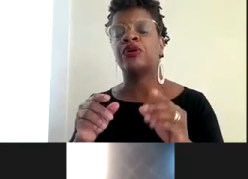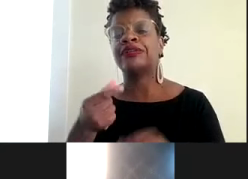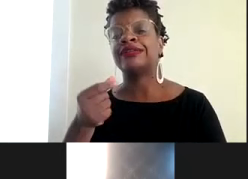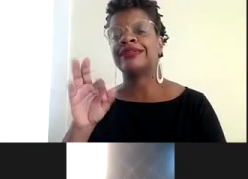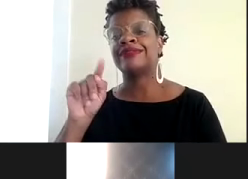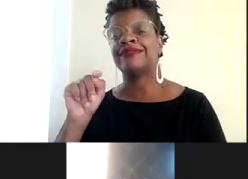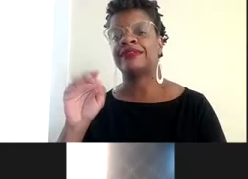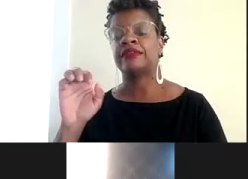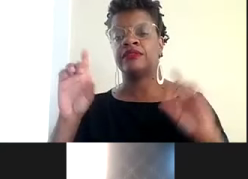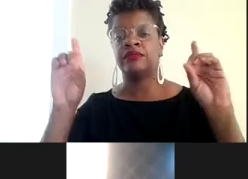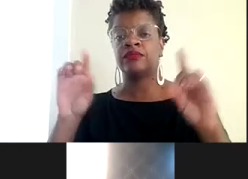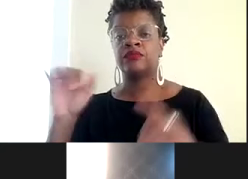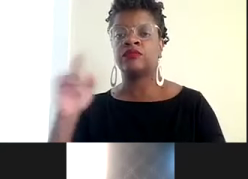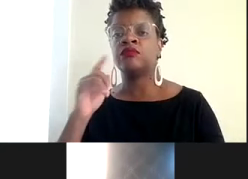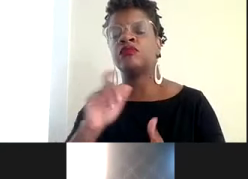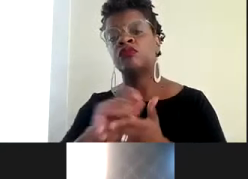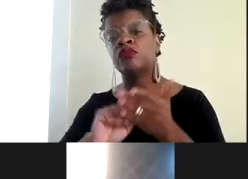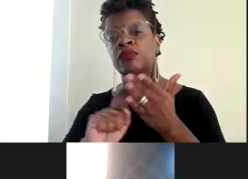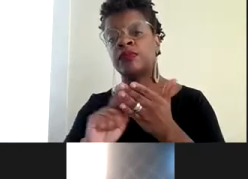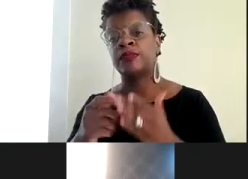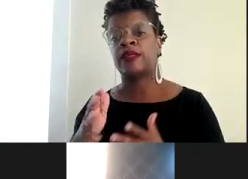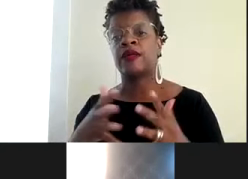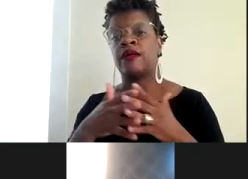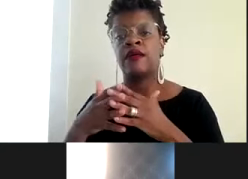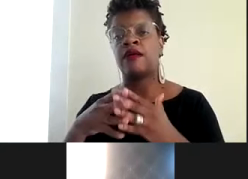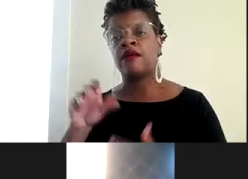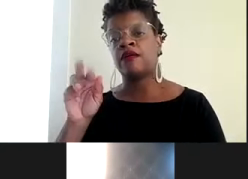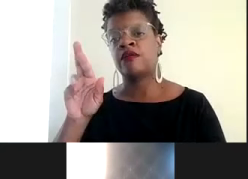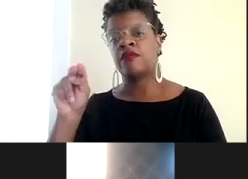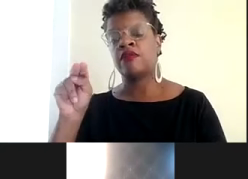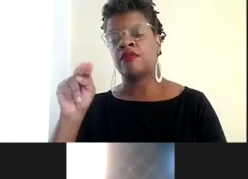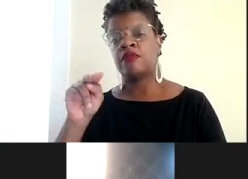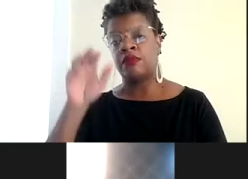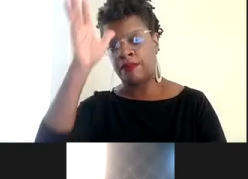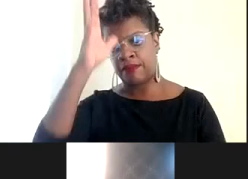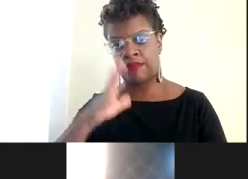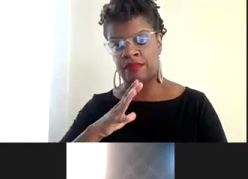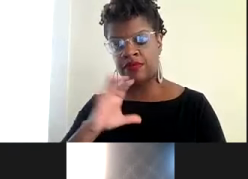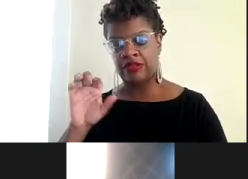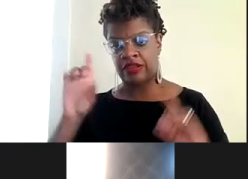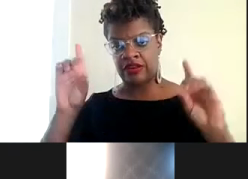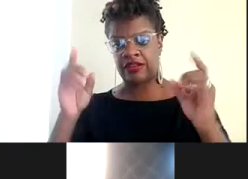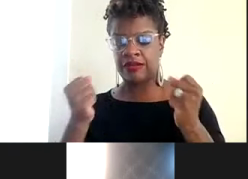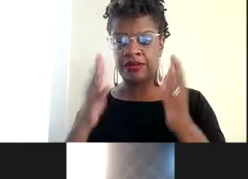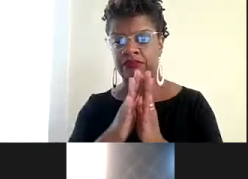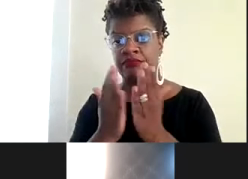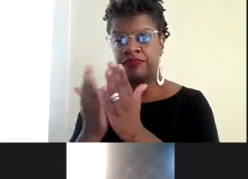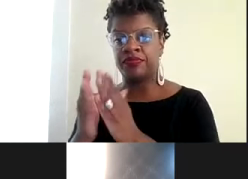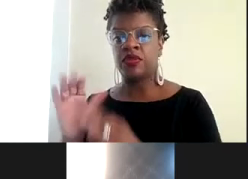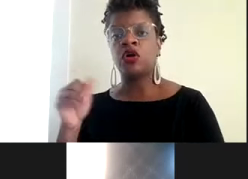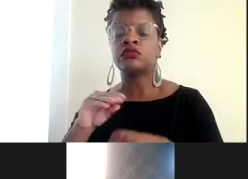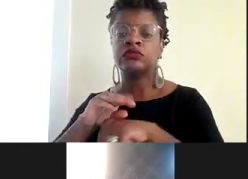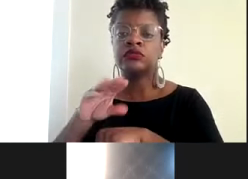Journal of African American Males in Education, Boyhood Studies, and many others. Dr. Wright is a consulting editor